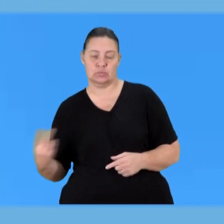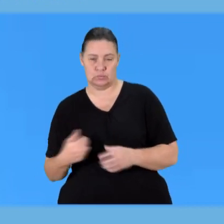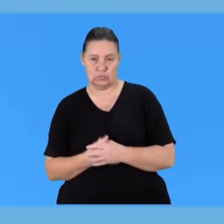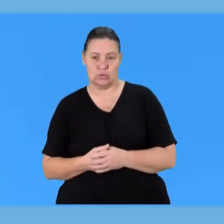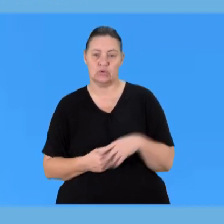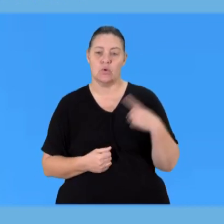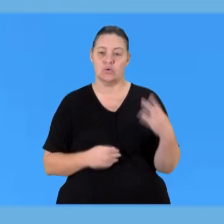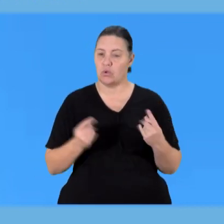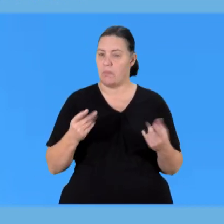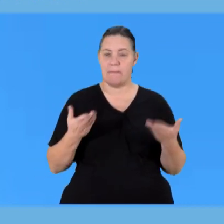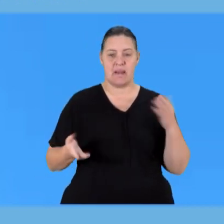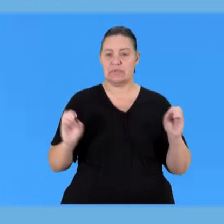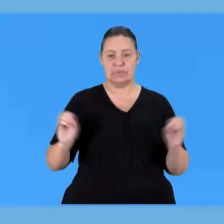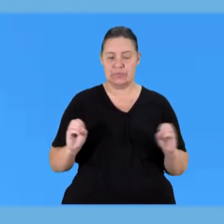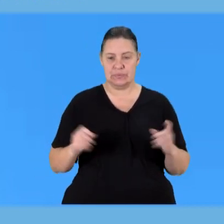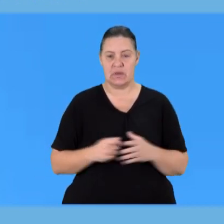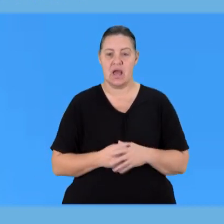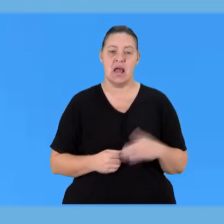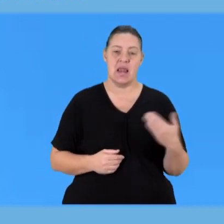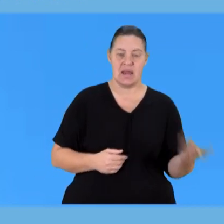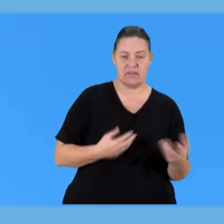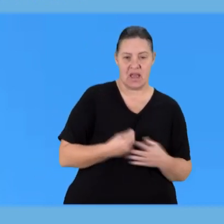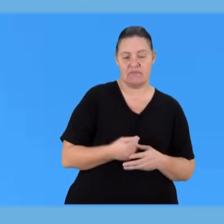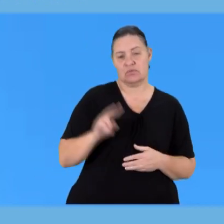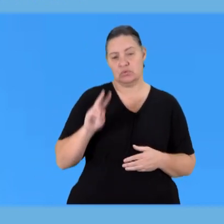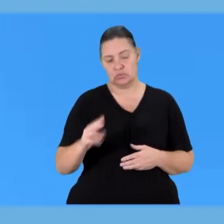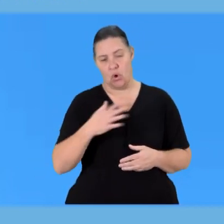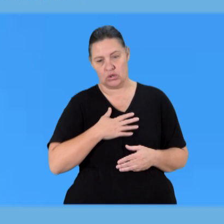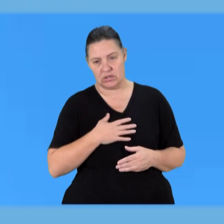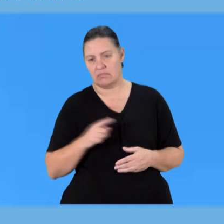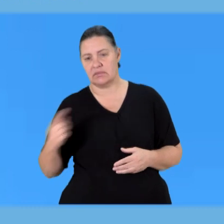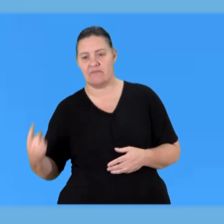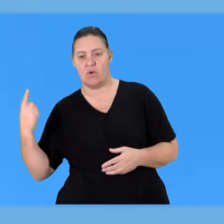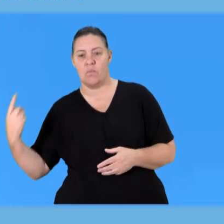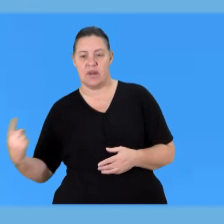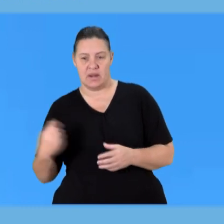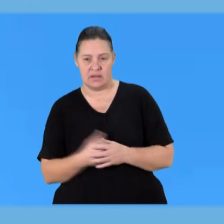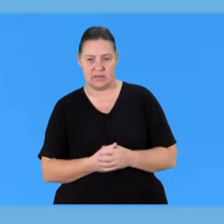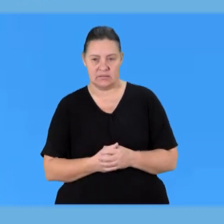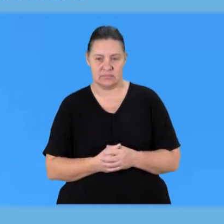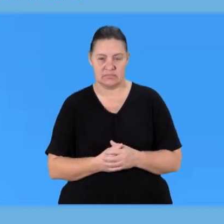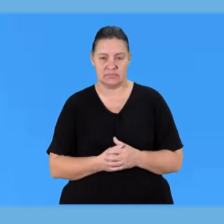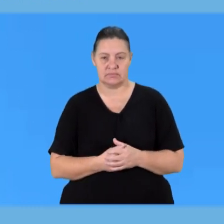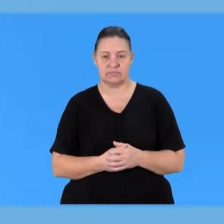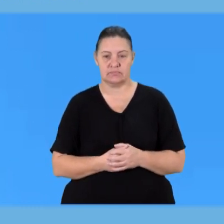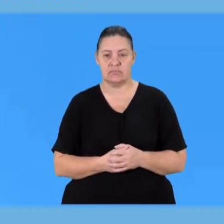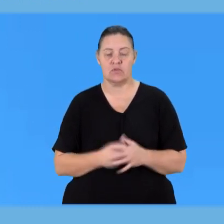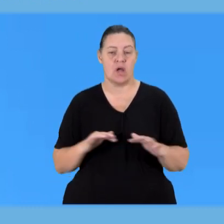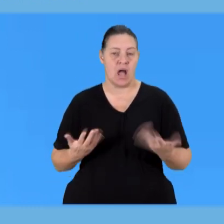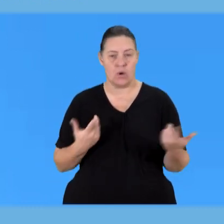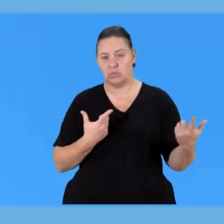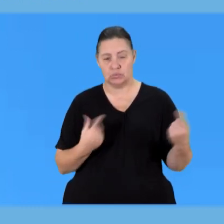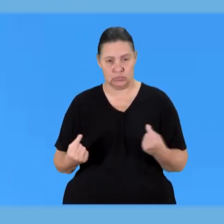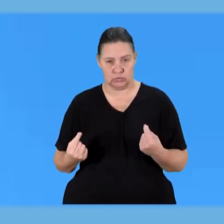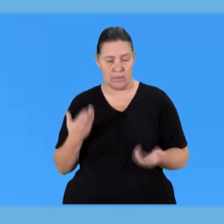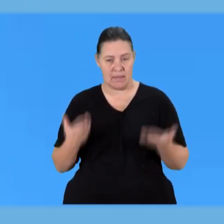have 2 of them. So the sodium is not balanced. Then on the left-hand side, there's 2 oxygen, but on the right-hand side, there's 1 oxygen.